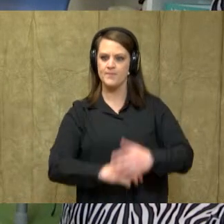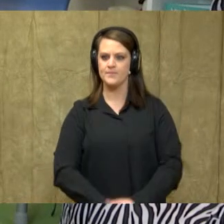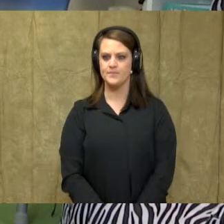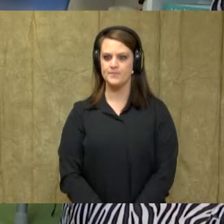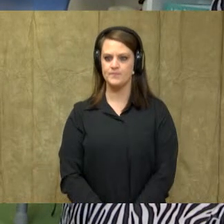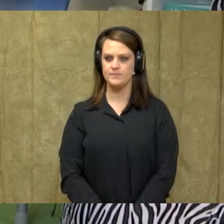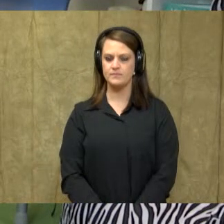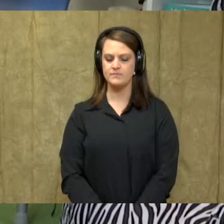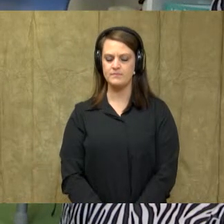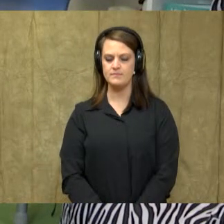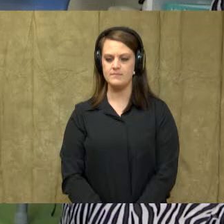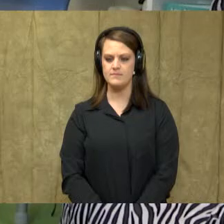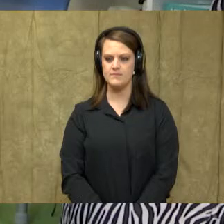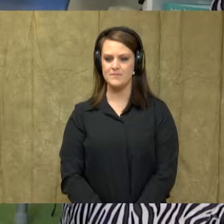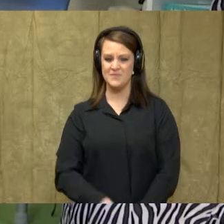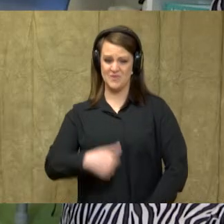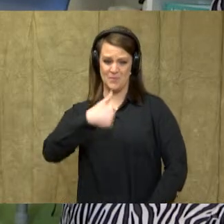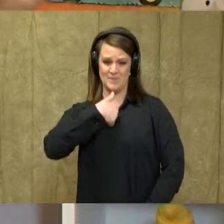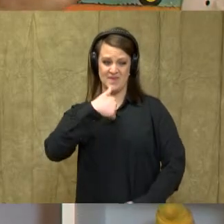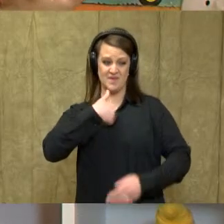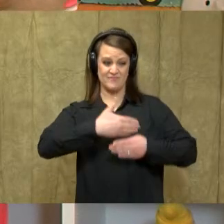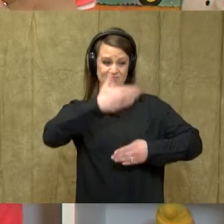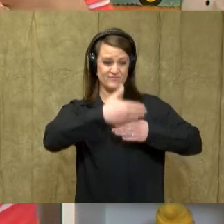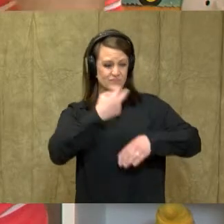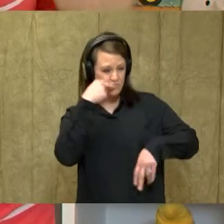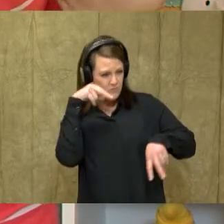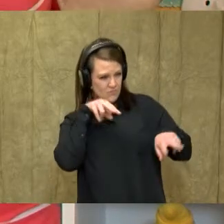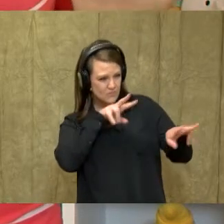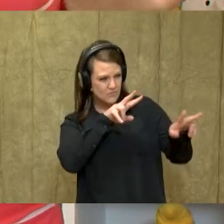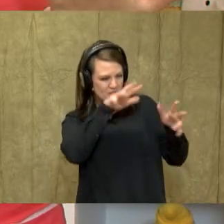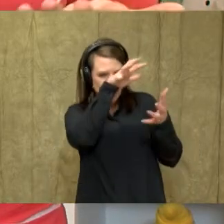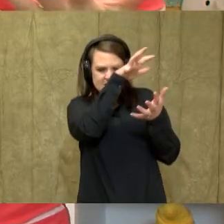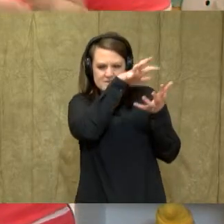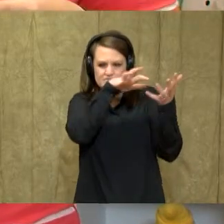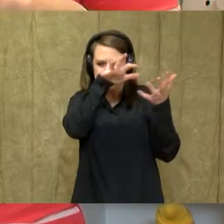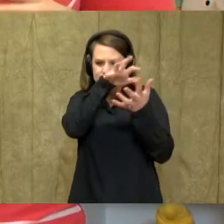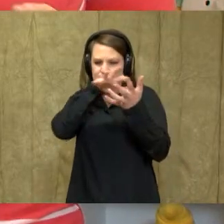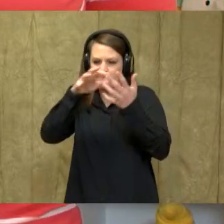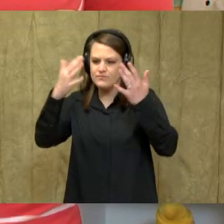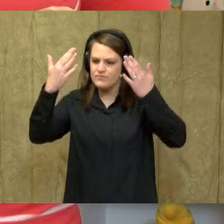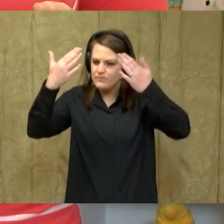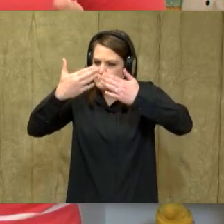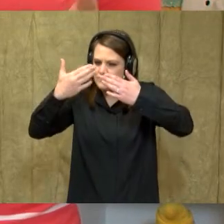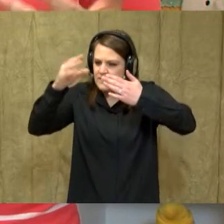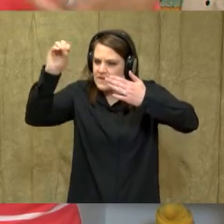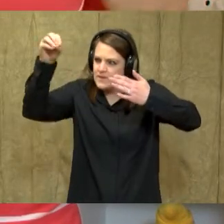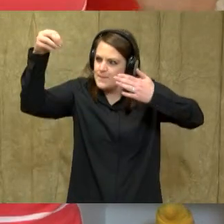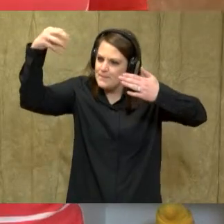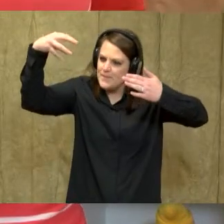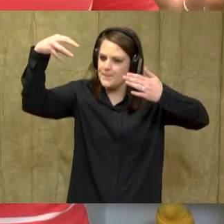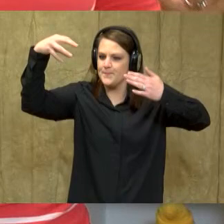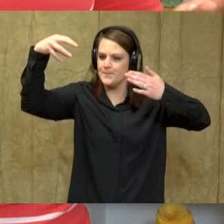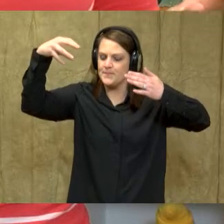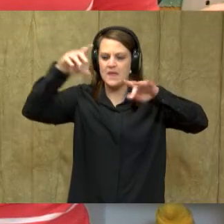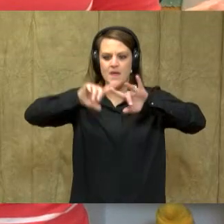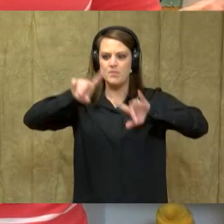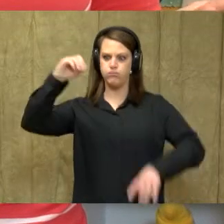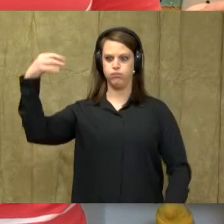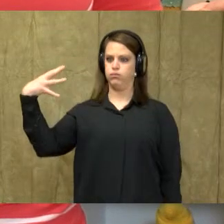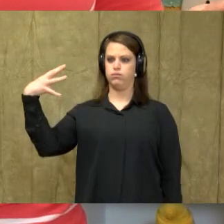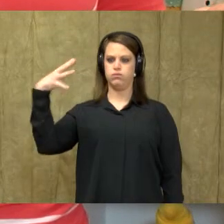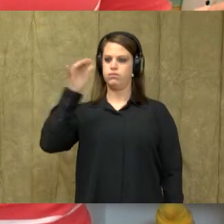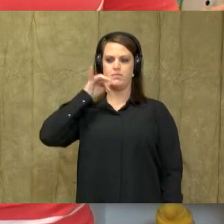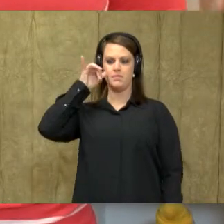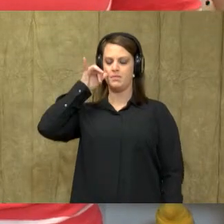Now, when I look outside, it's kind of cloudy today. It still has a little bit of sunshine, but not as much as